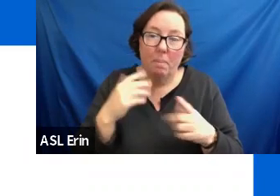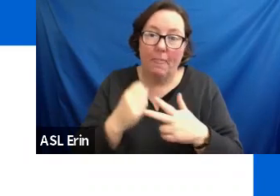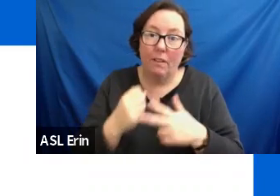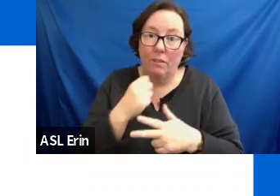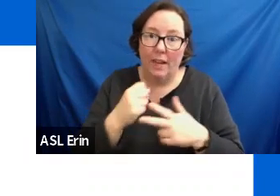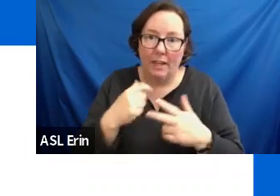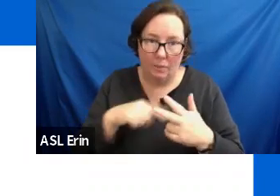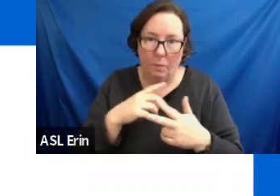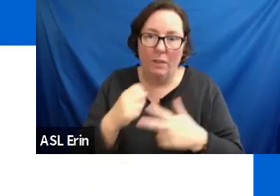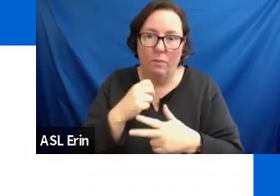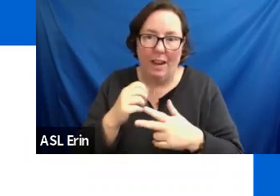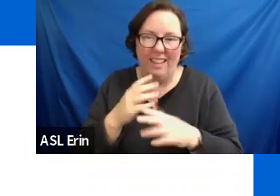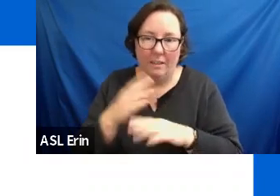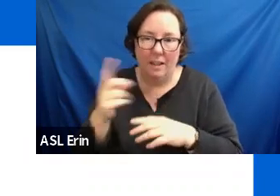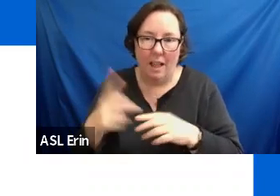on behalf of families.